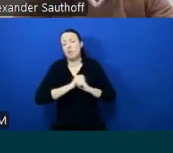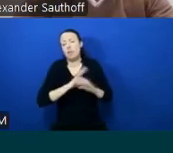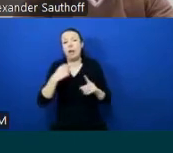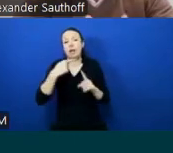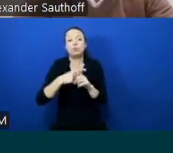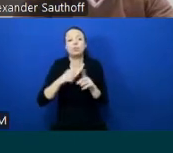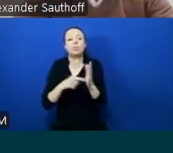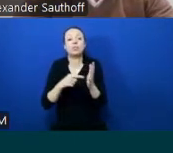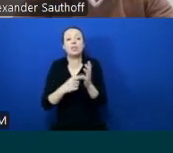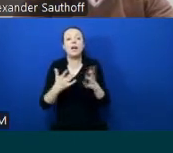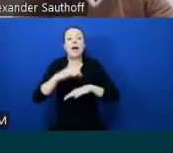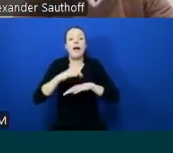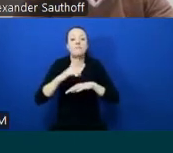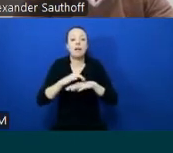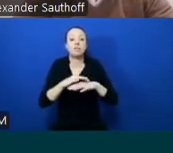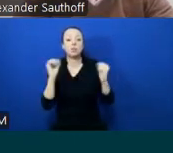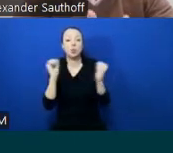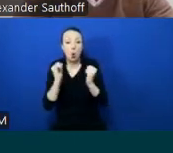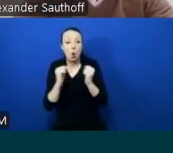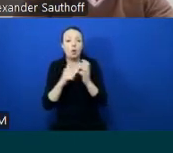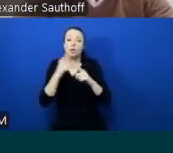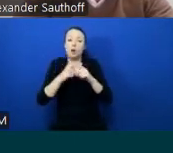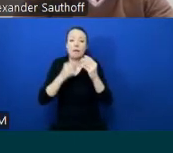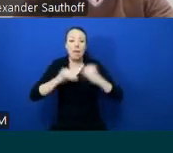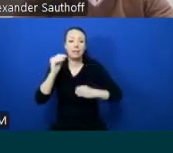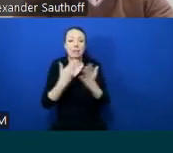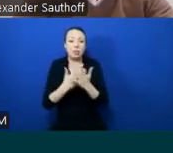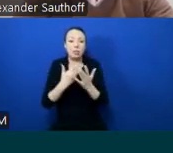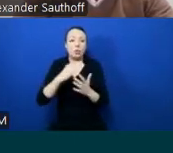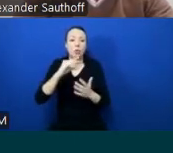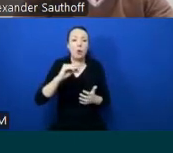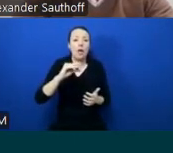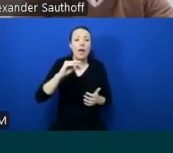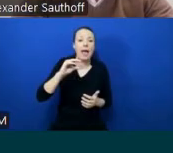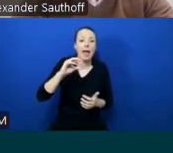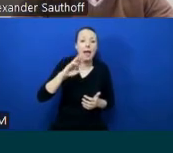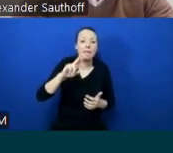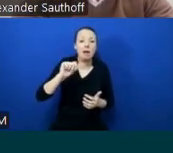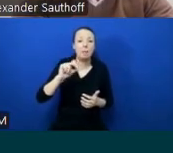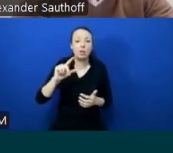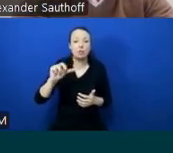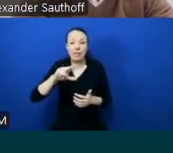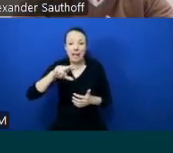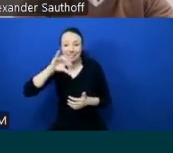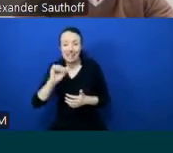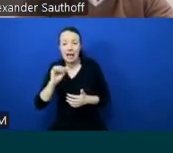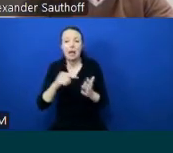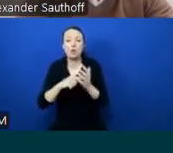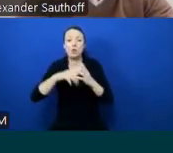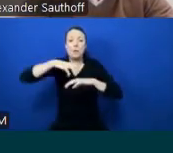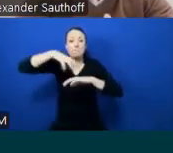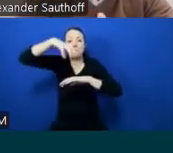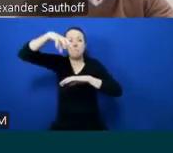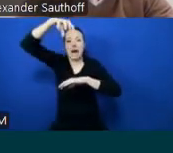release water vapor into the air, which actively cools the surrounding environment. So research